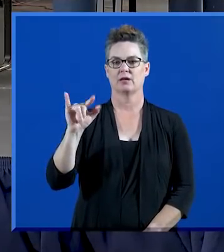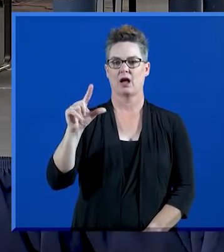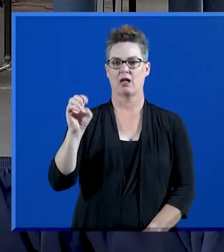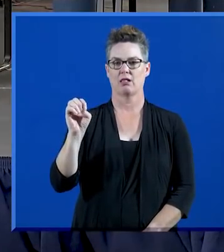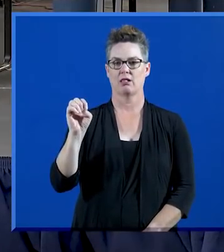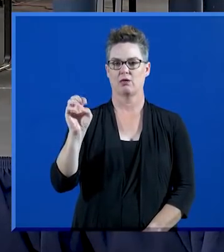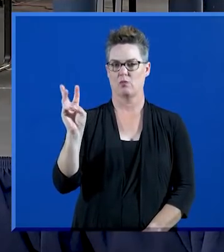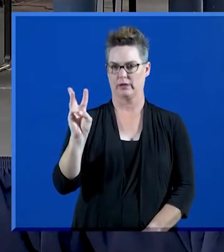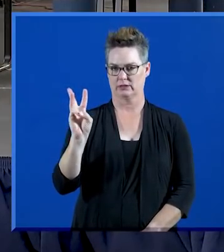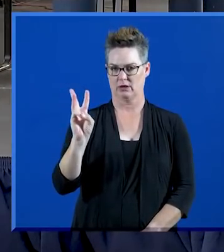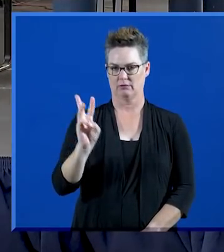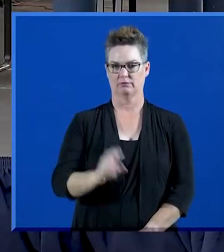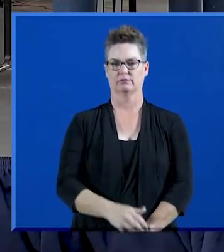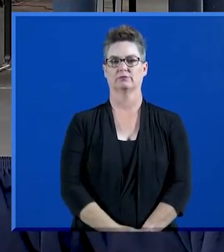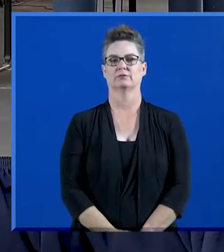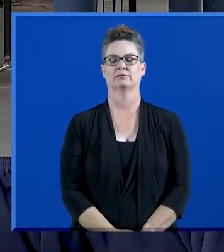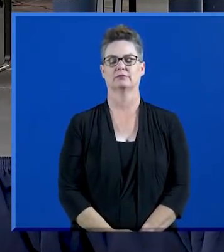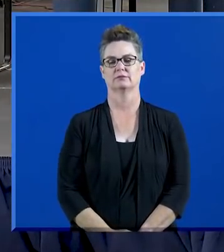Kyle Weiskopf.